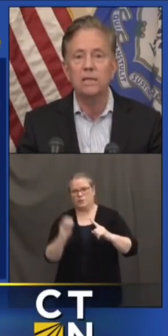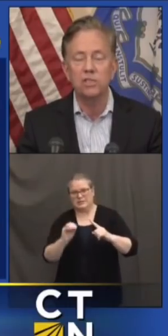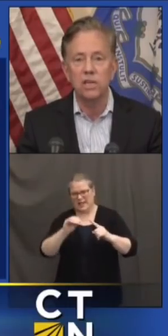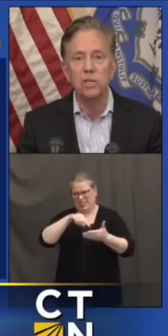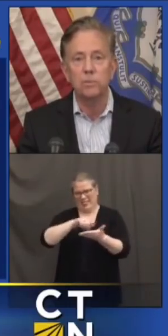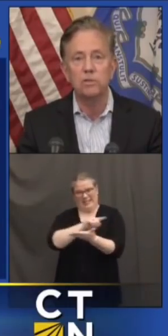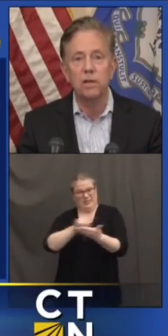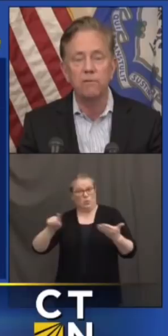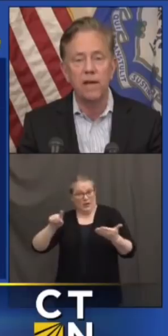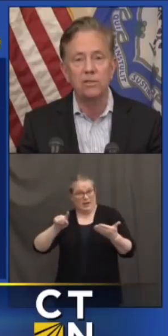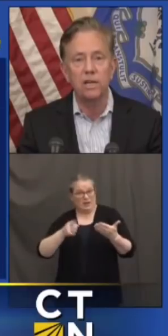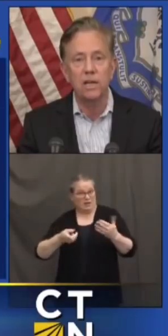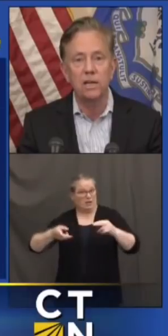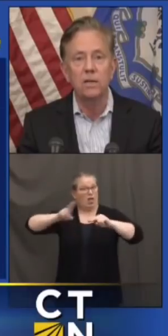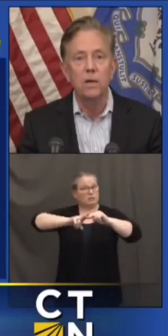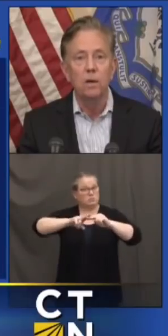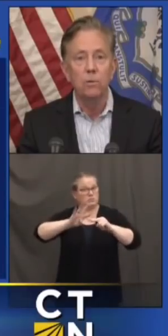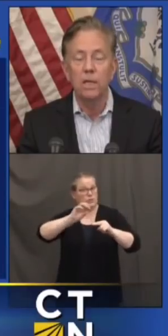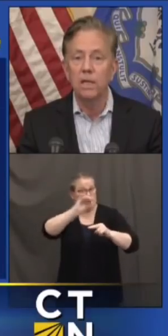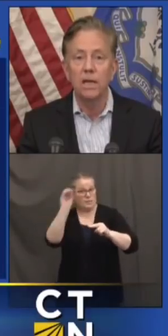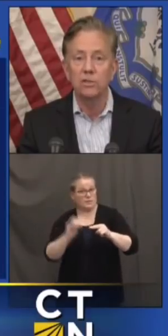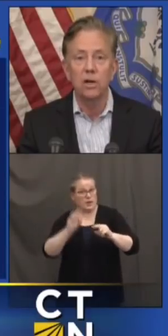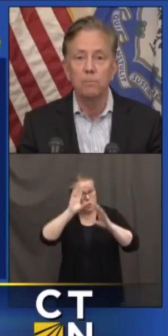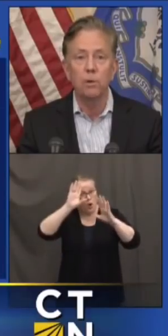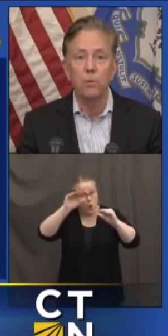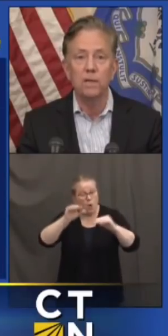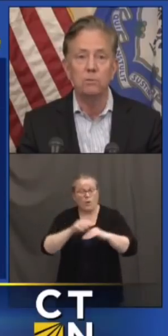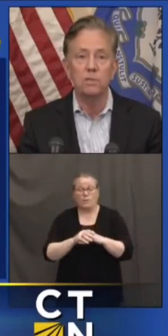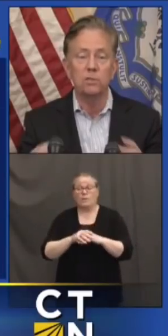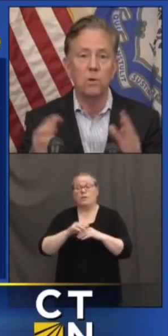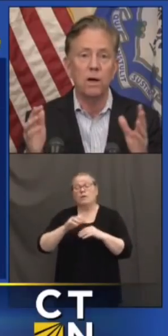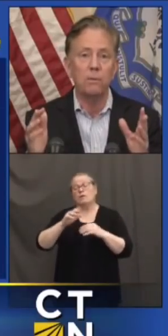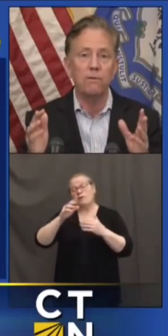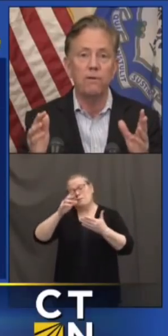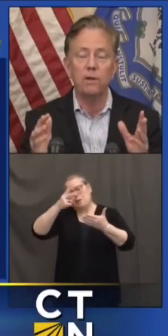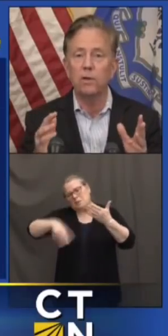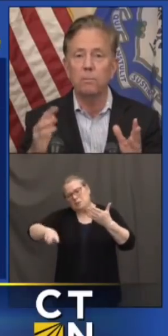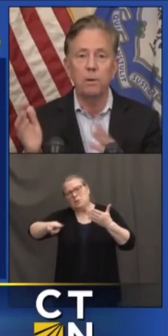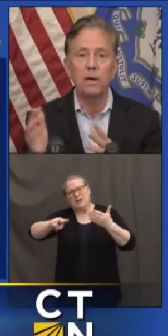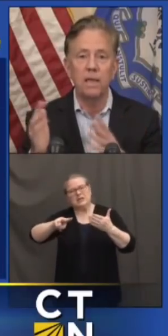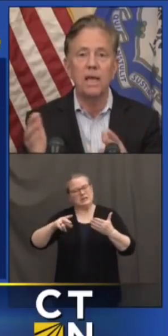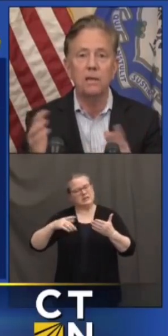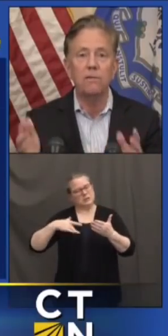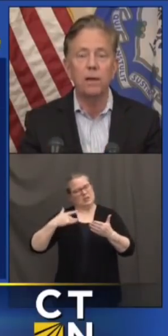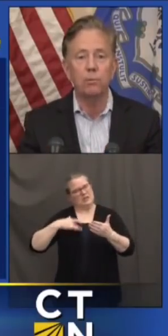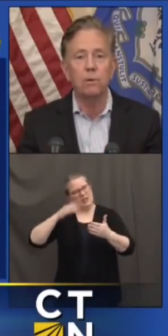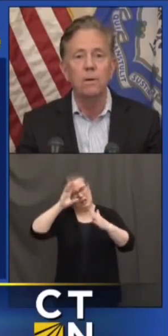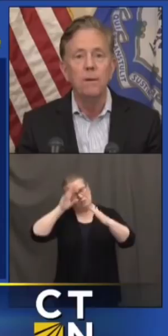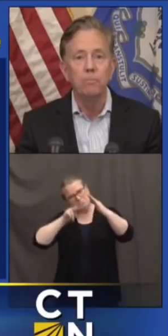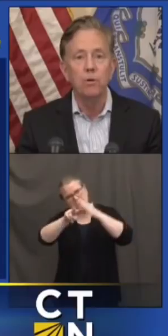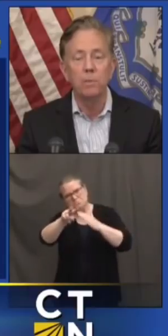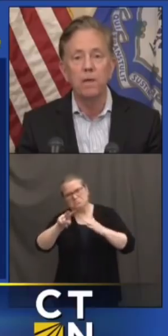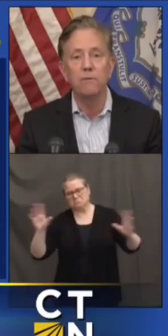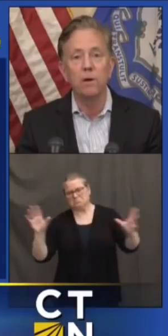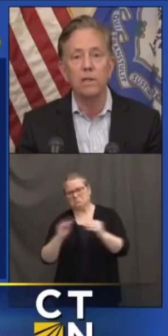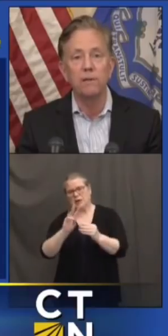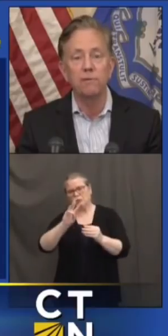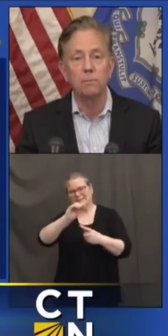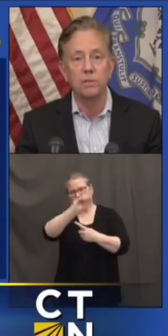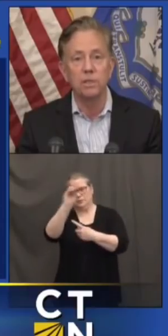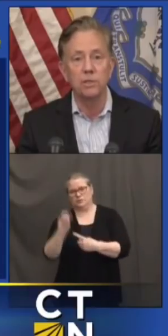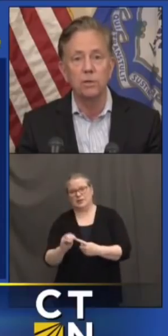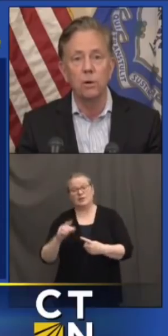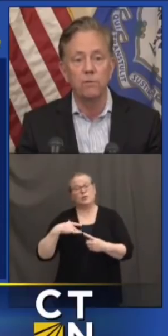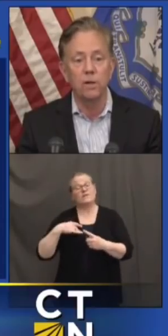week and 60% vaccinated within the next couple of weeks, which is why we feel that by the end of April, we'll be in a very